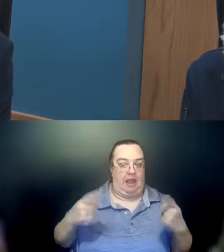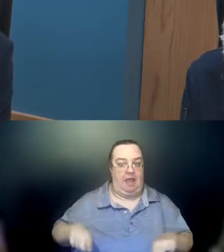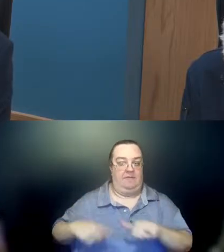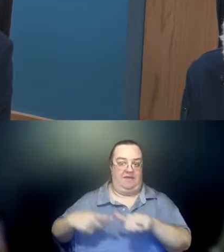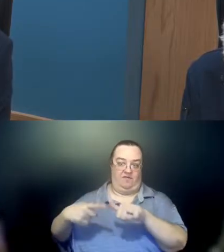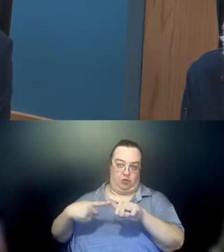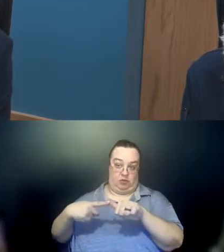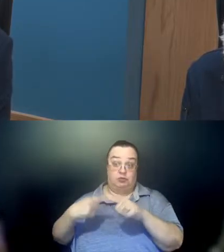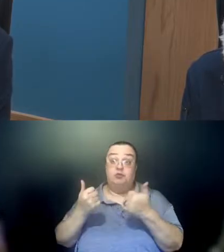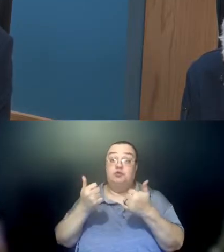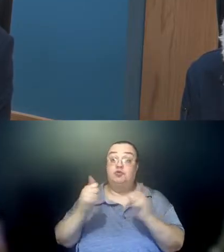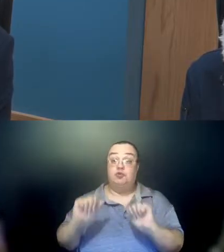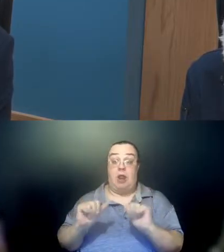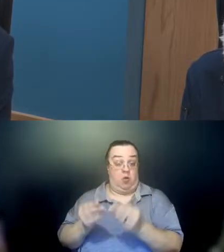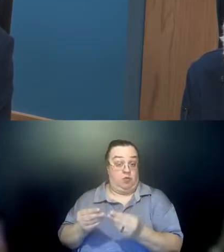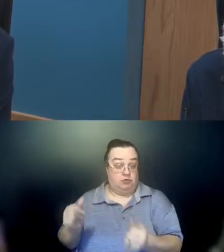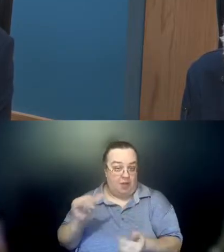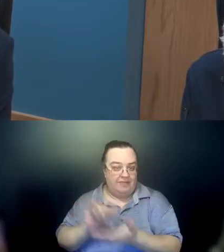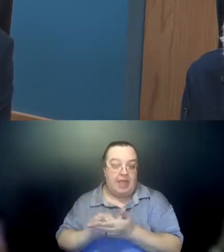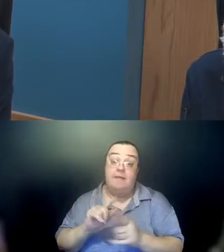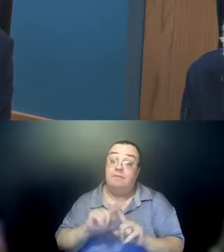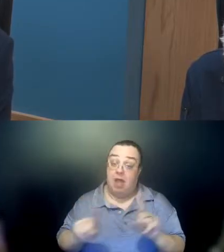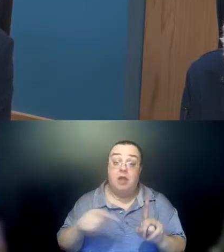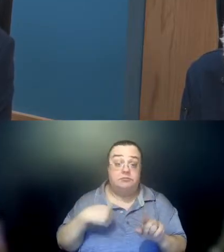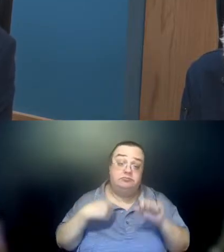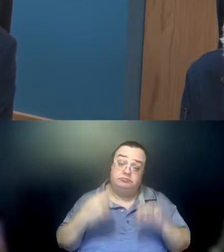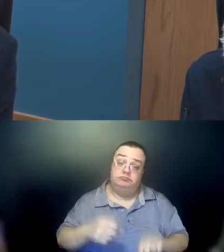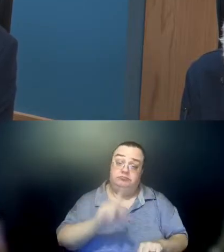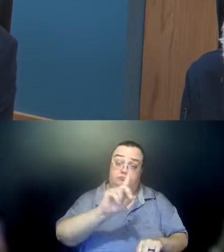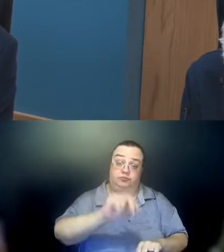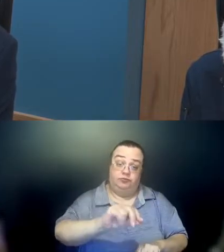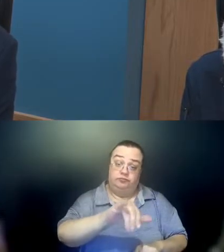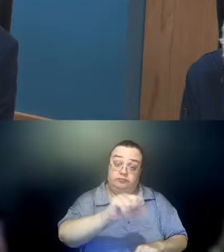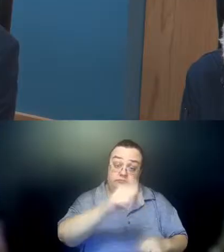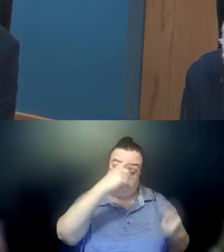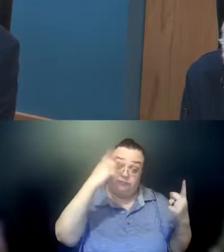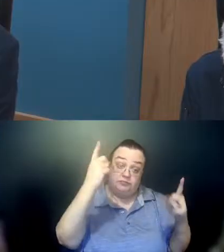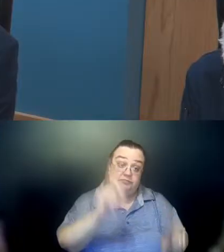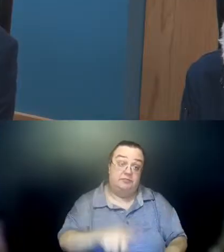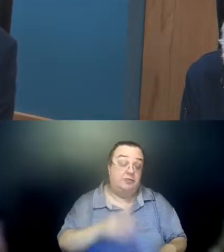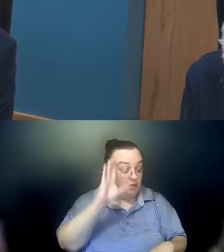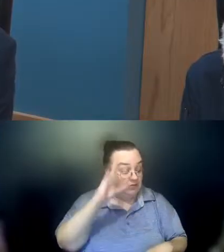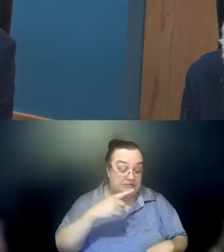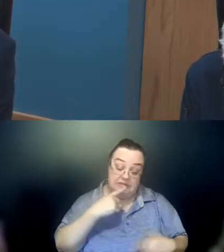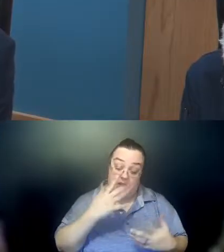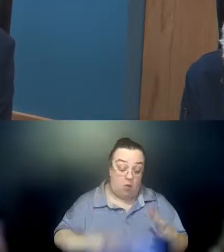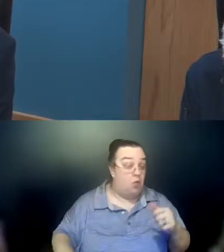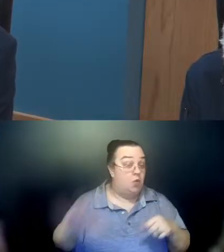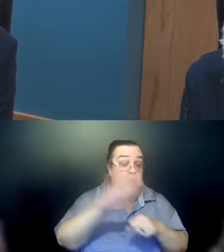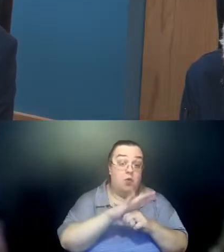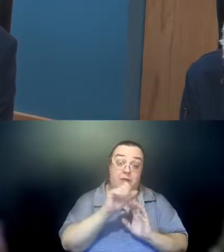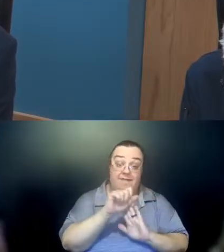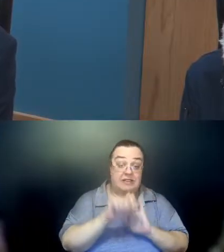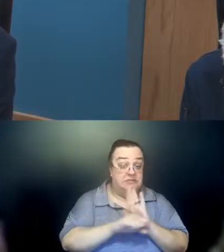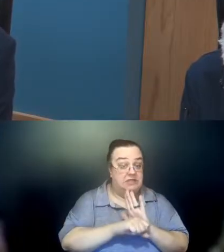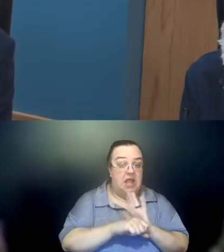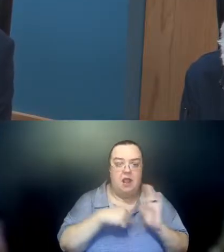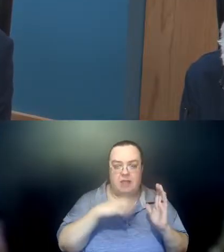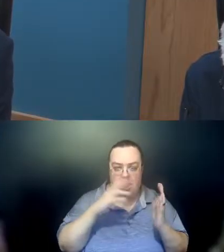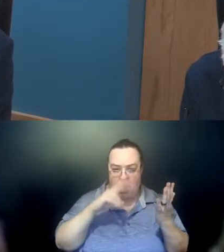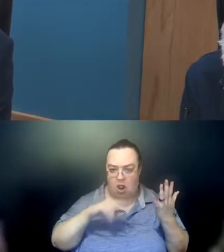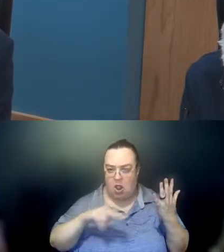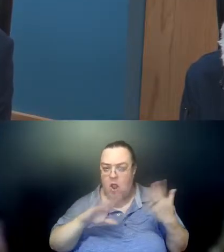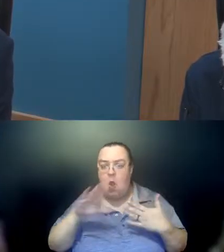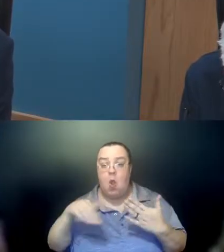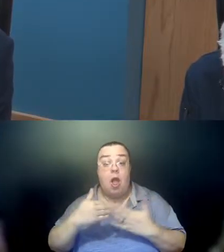to solve that, but I very much agree that, and I'll say statewide, I was looking up all the tax rates,